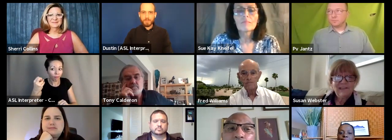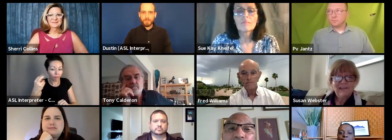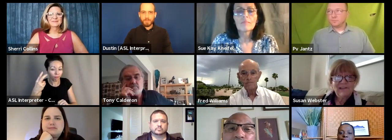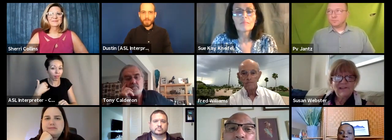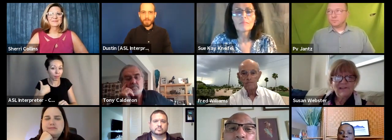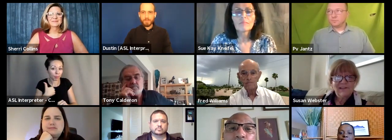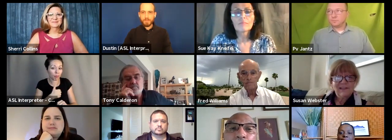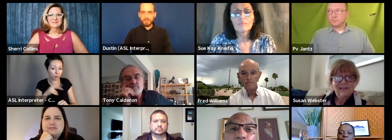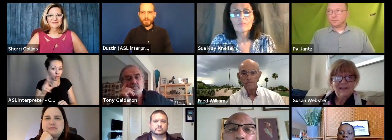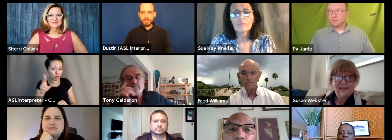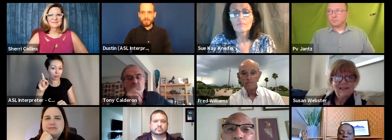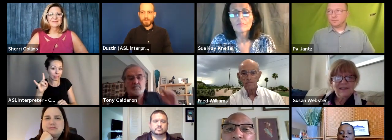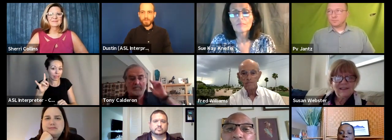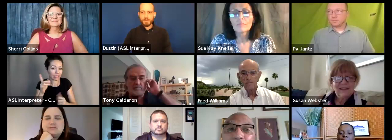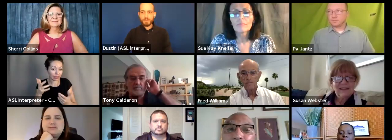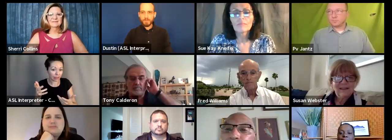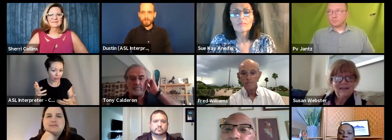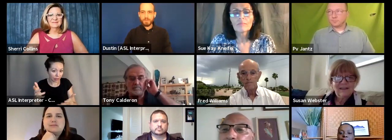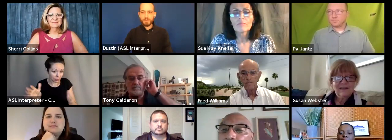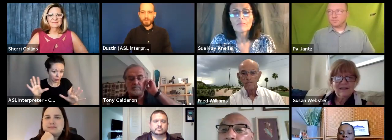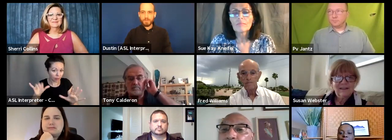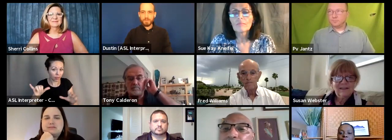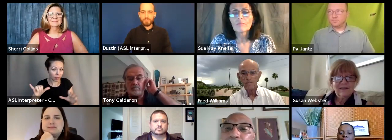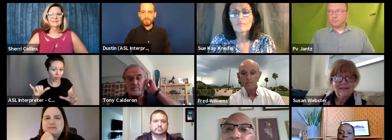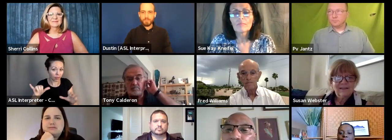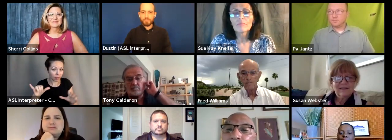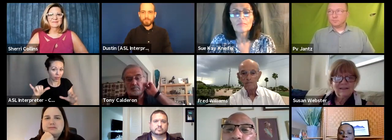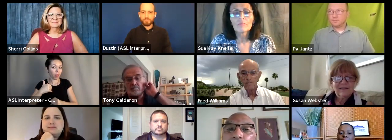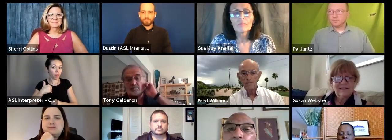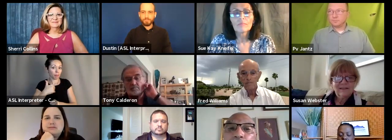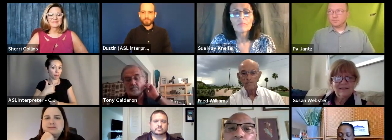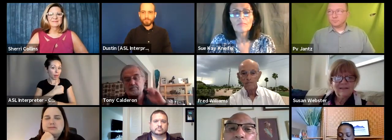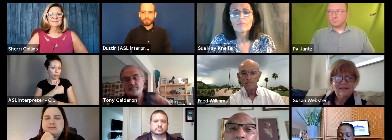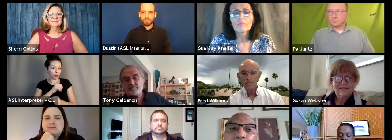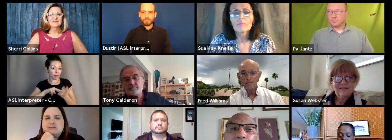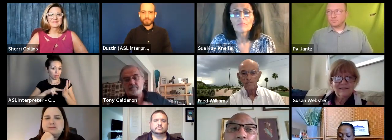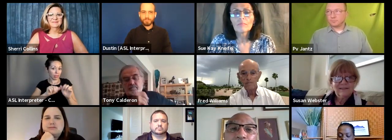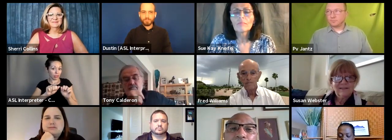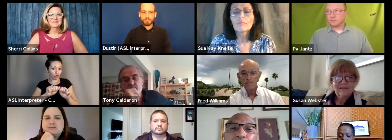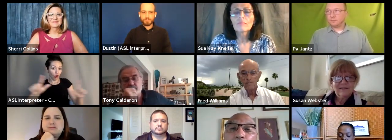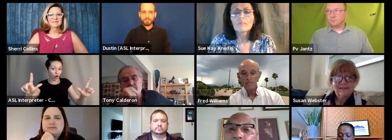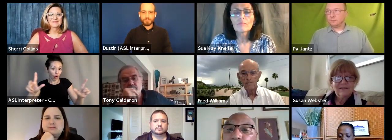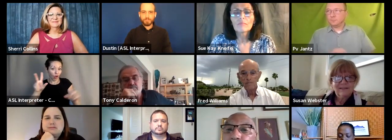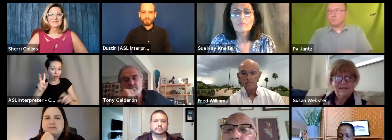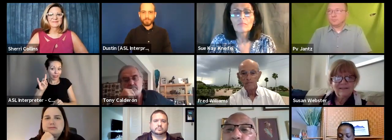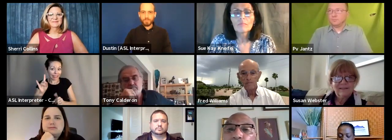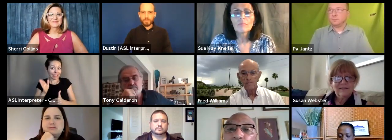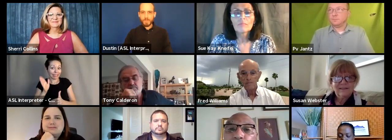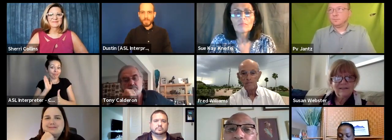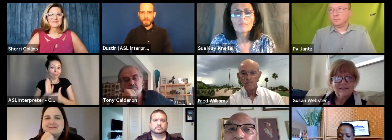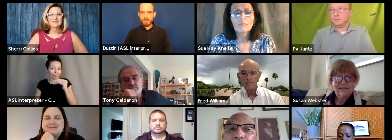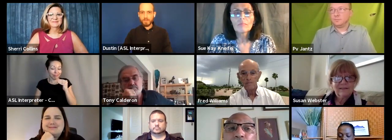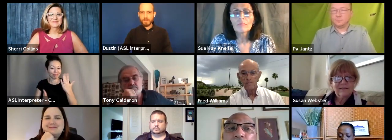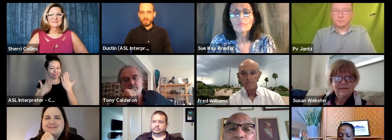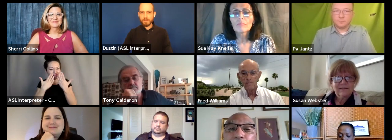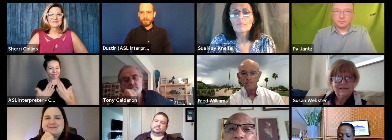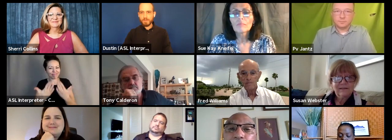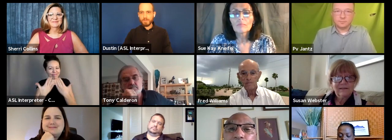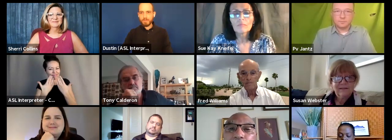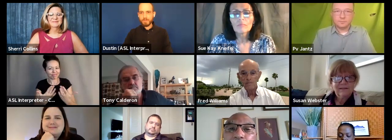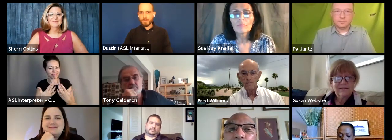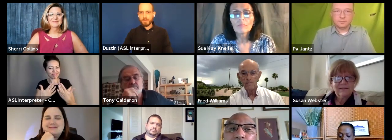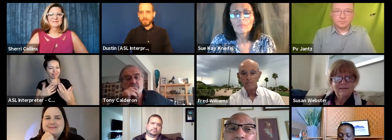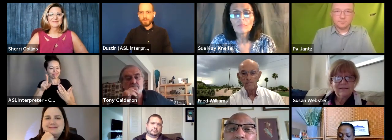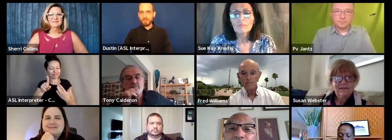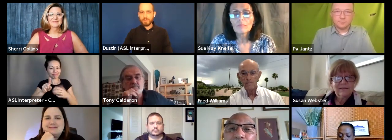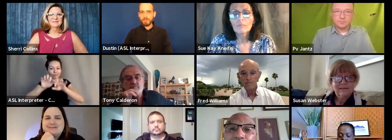believe that was our full membership at the time it was submitted. And so I thank all of you for your input